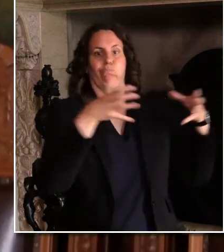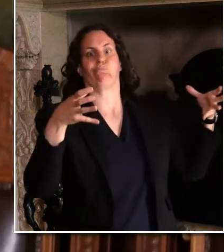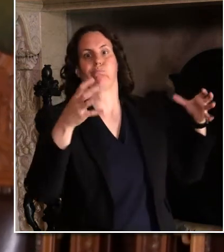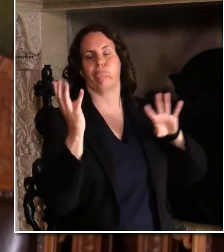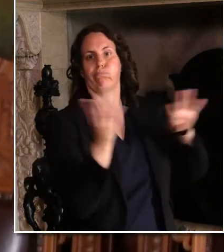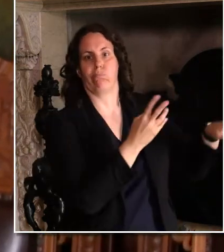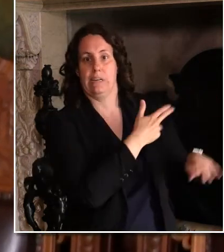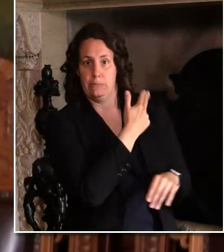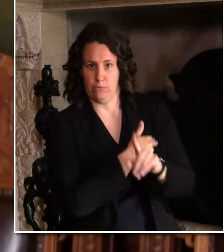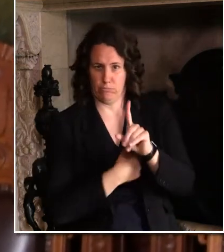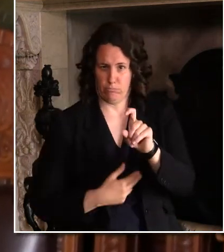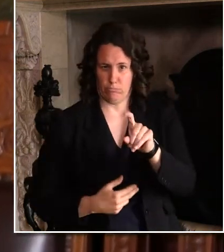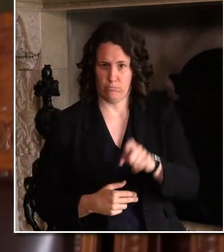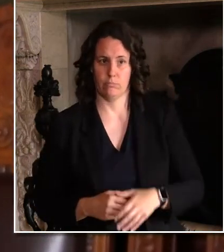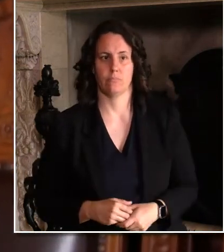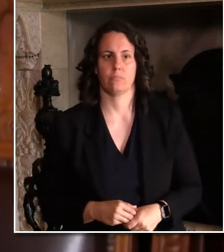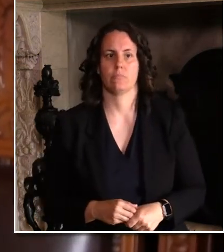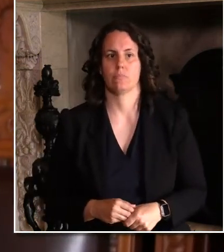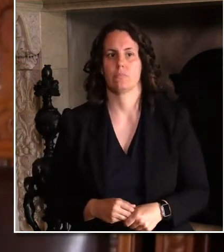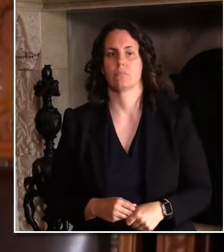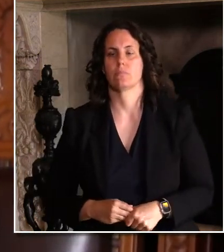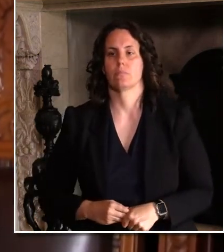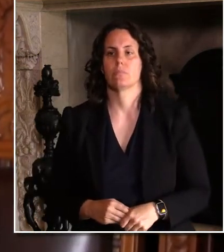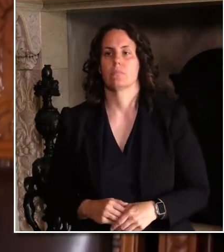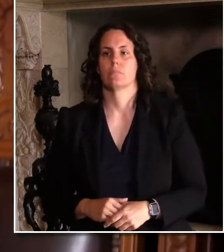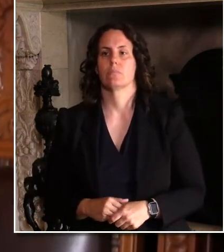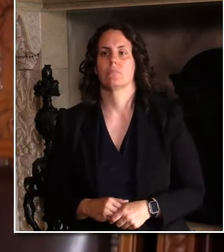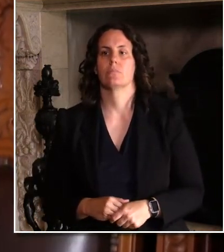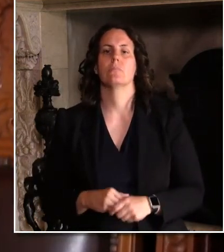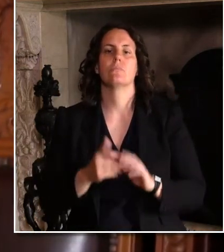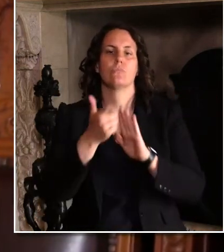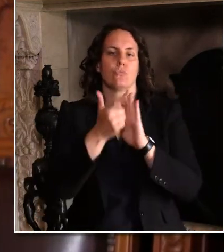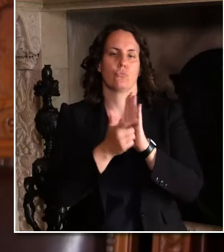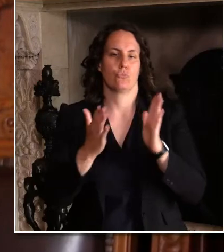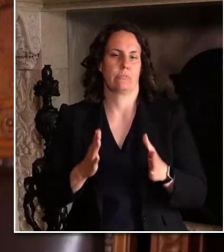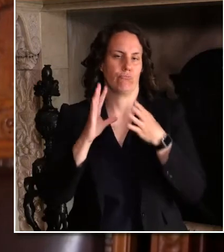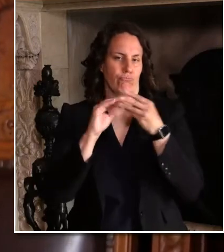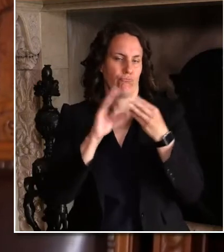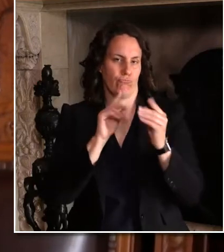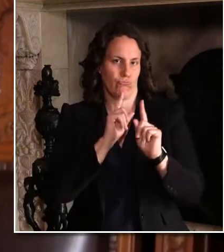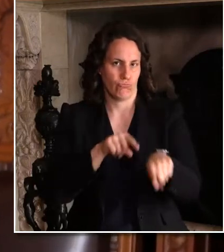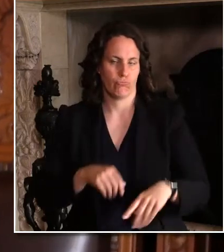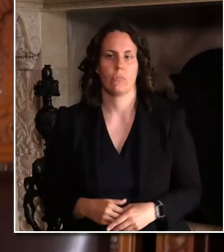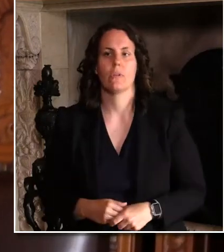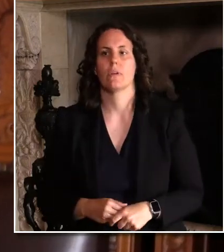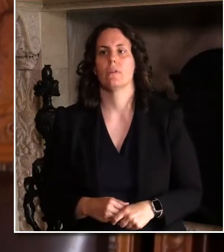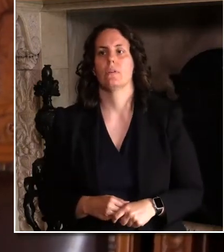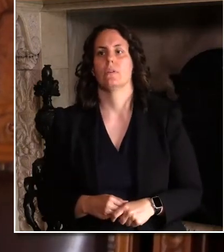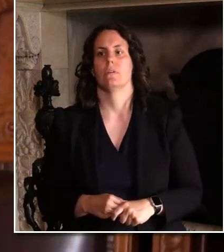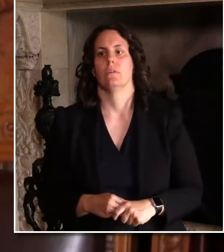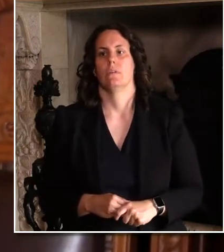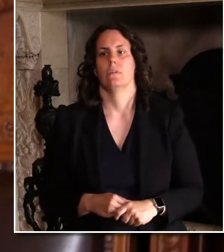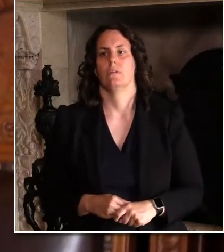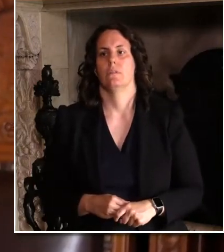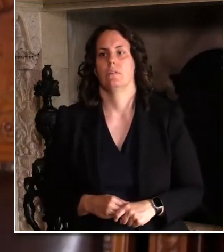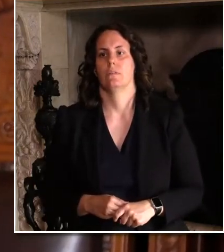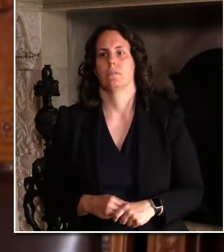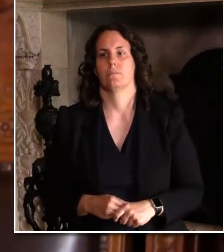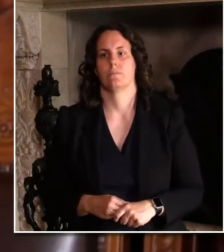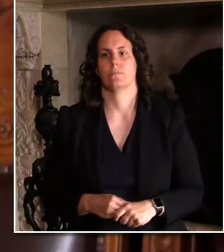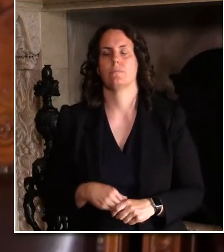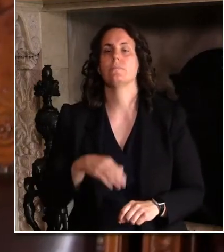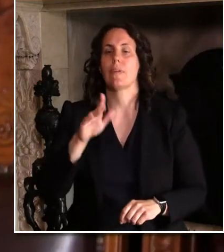the emergency, there's a couple of scope statements that have been submitted. Scope statements get submitted